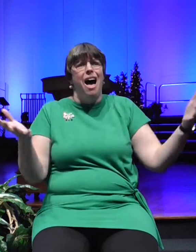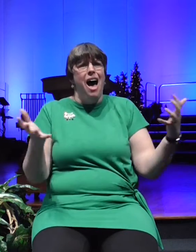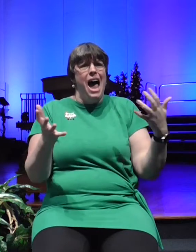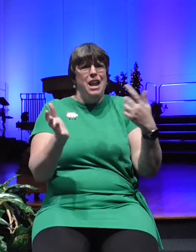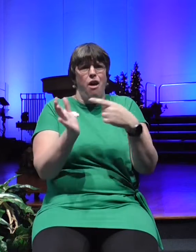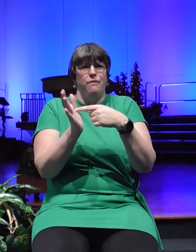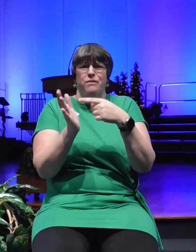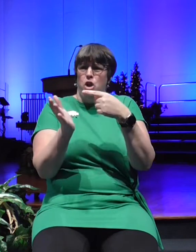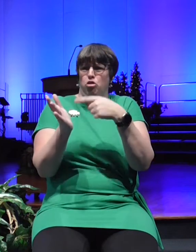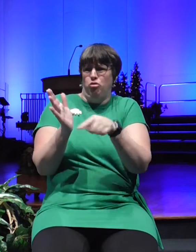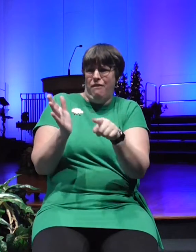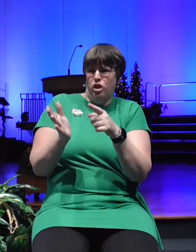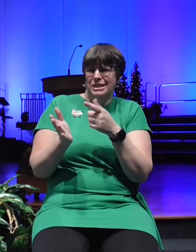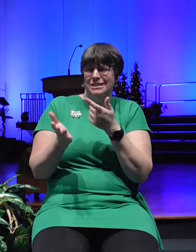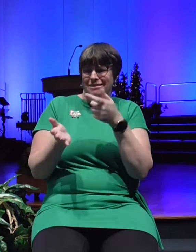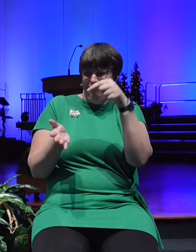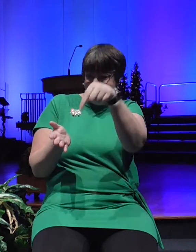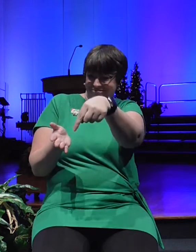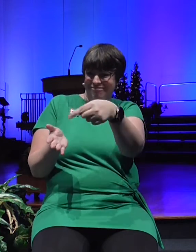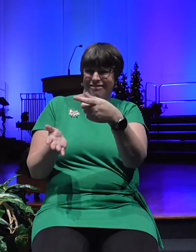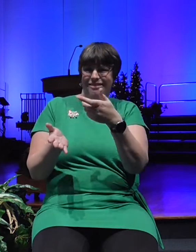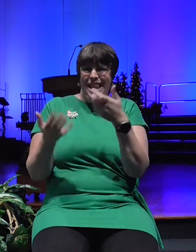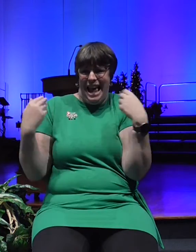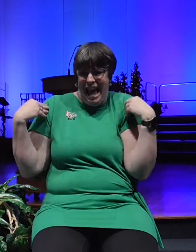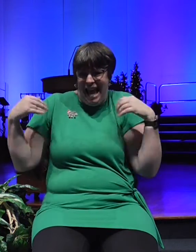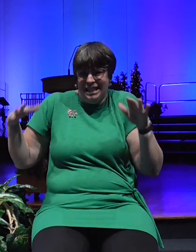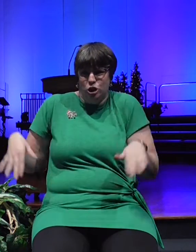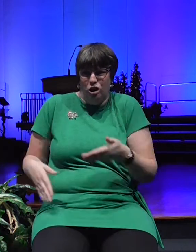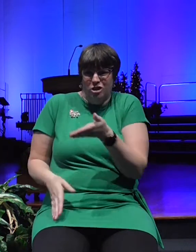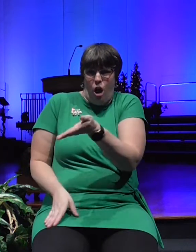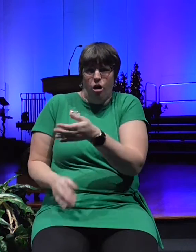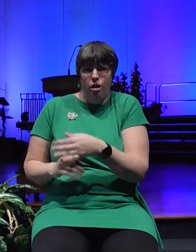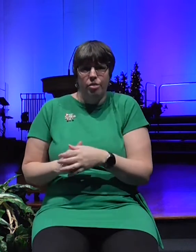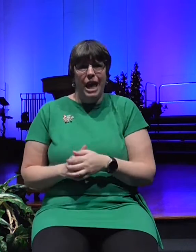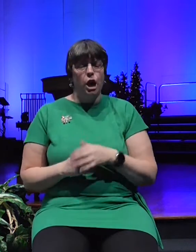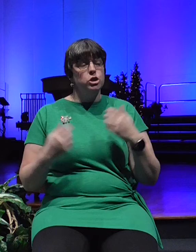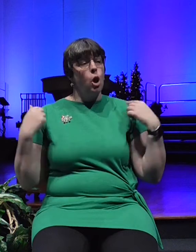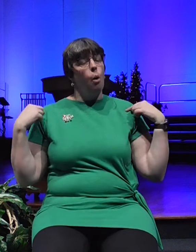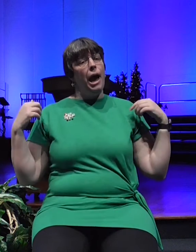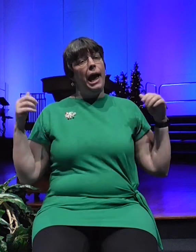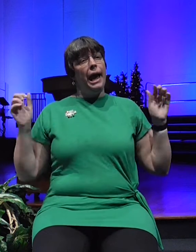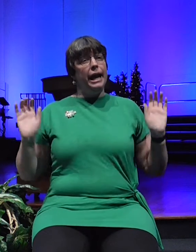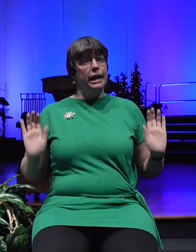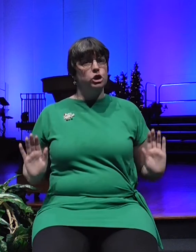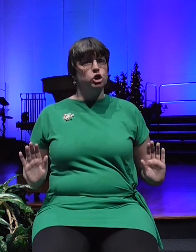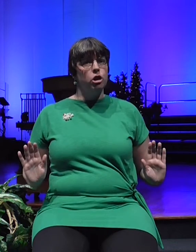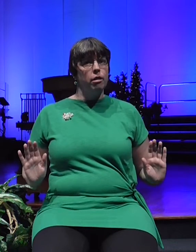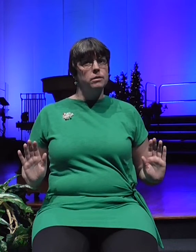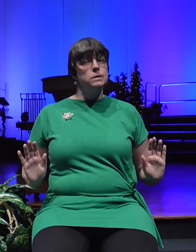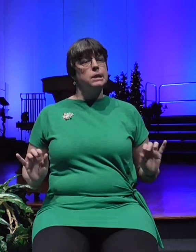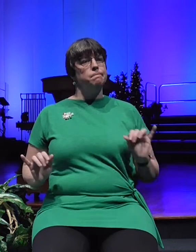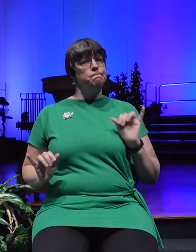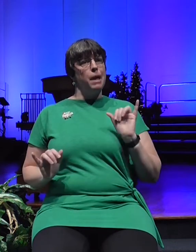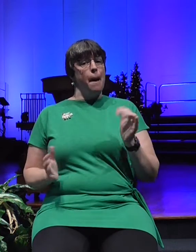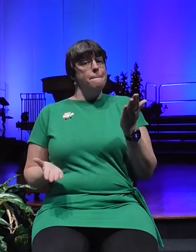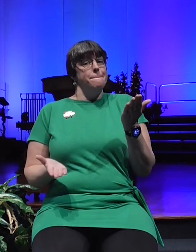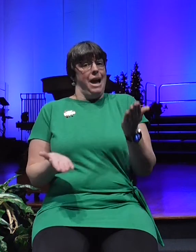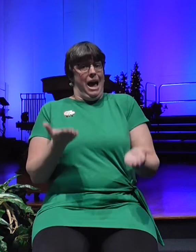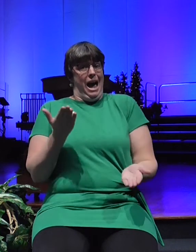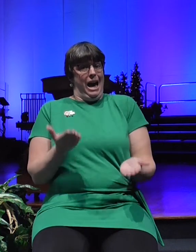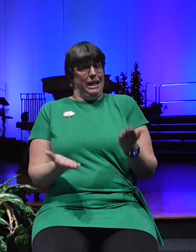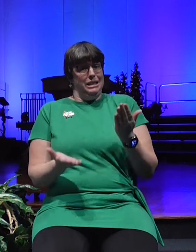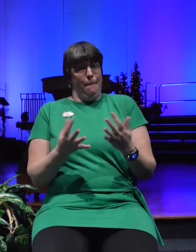and angelic forms in many sacred texts. And so angels may be an important part of life. Here's what